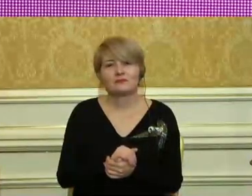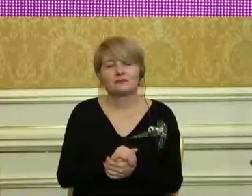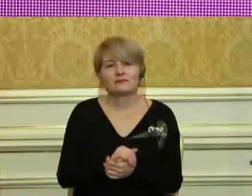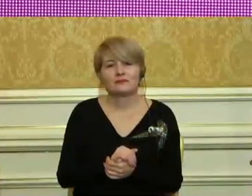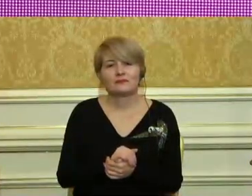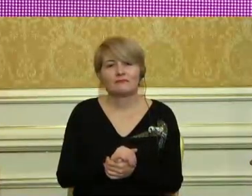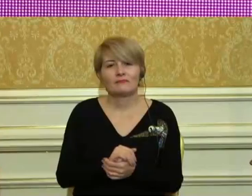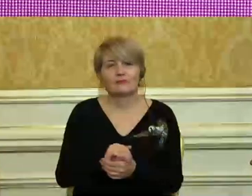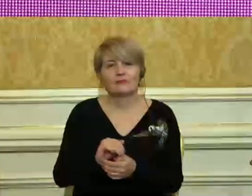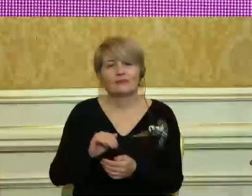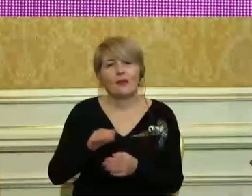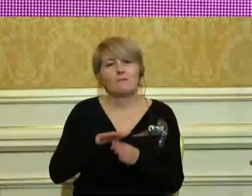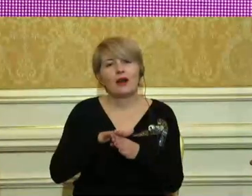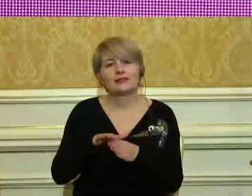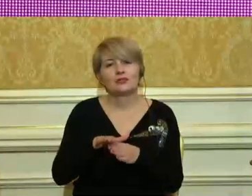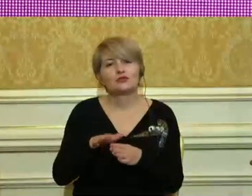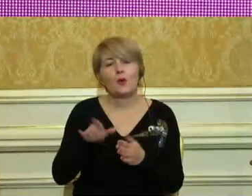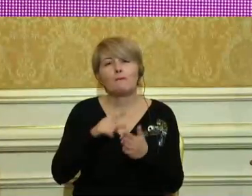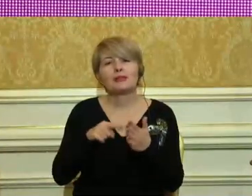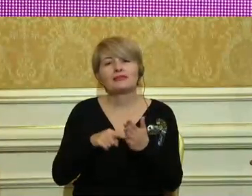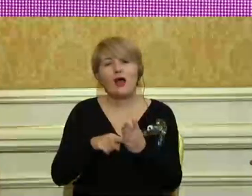Women, water,